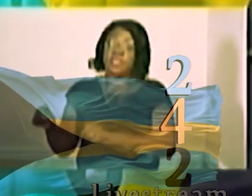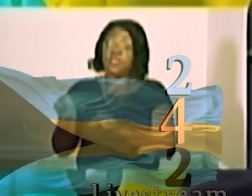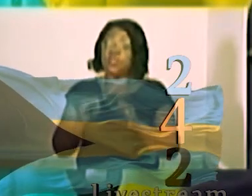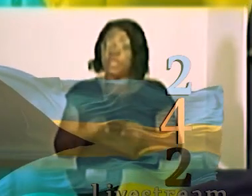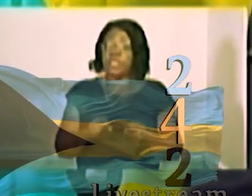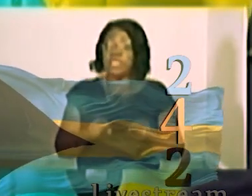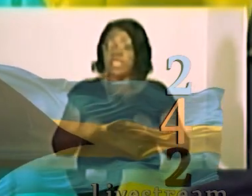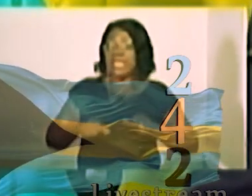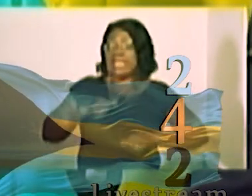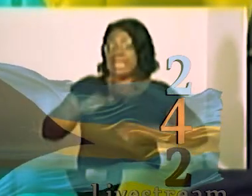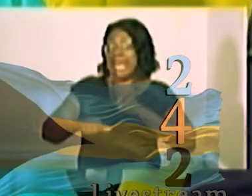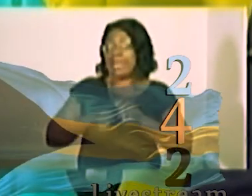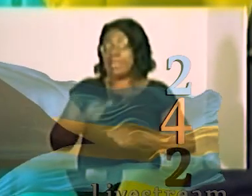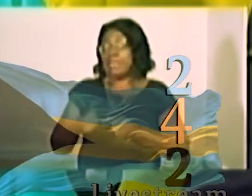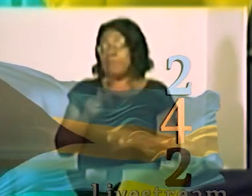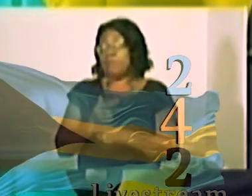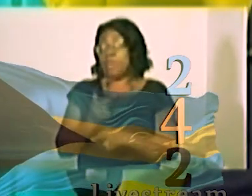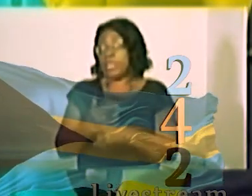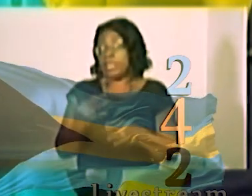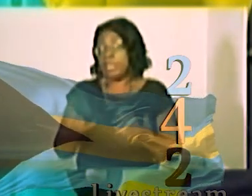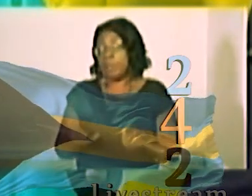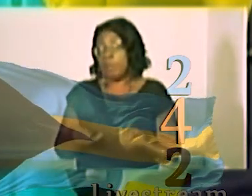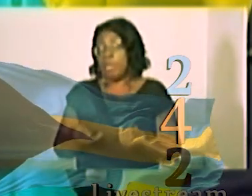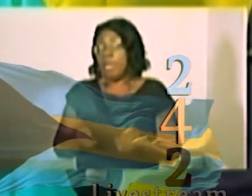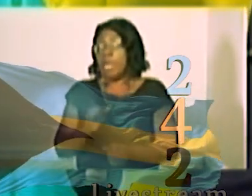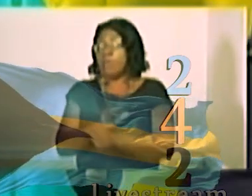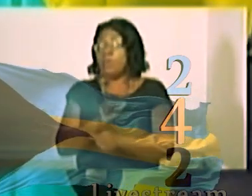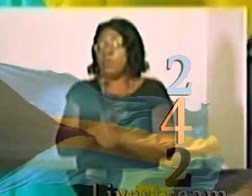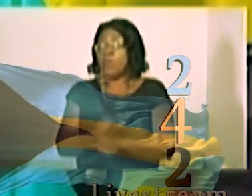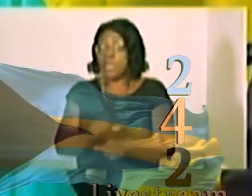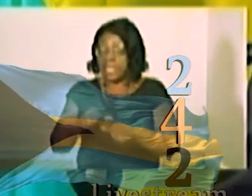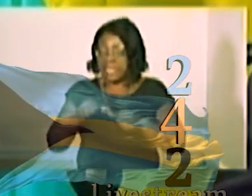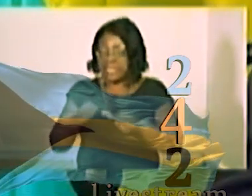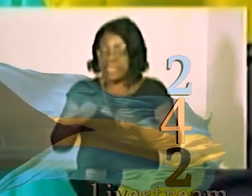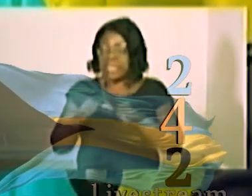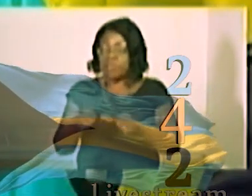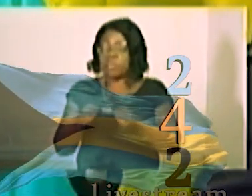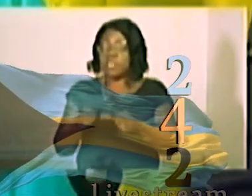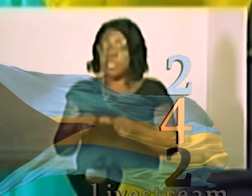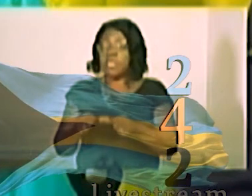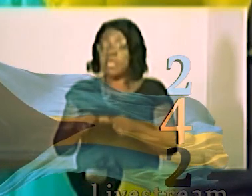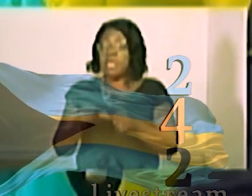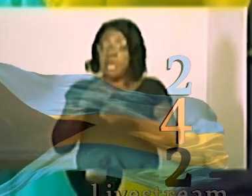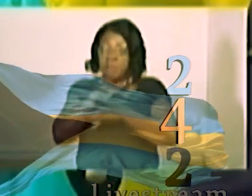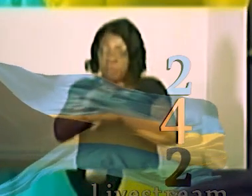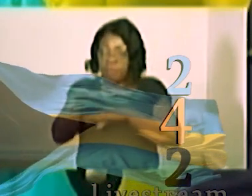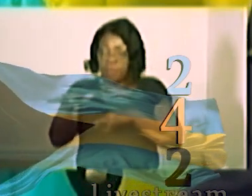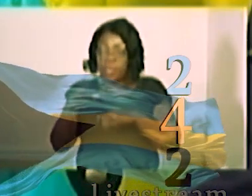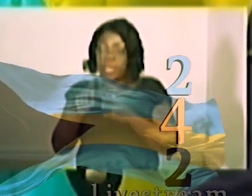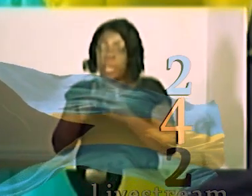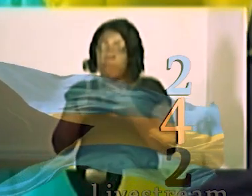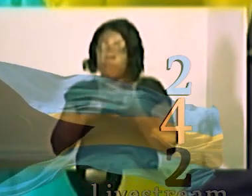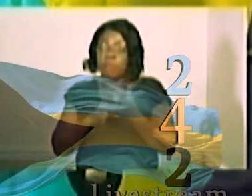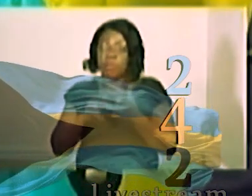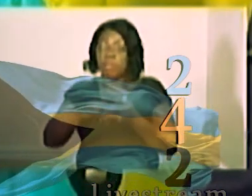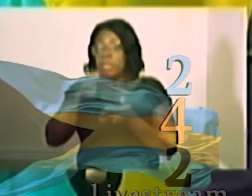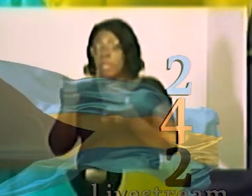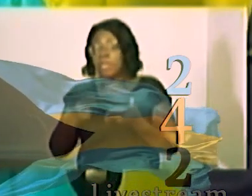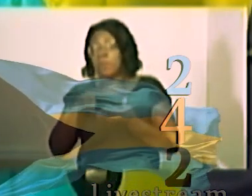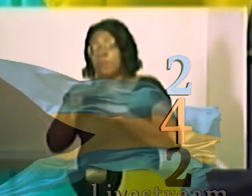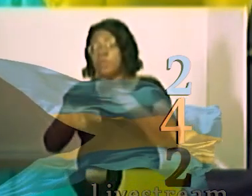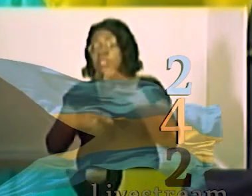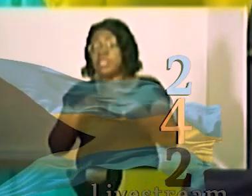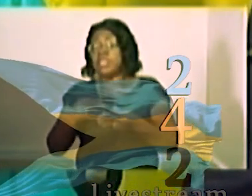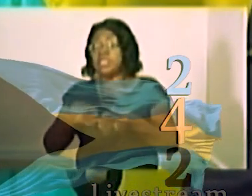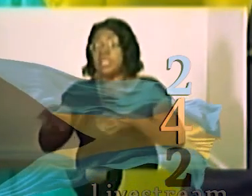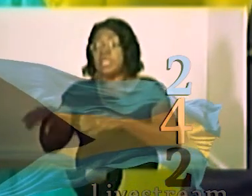fluid, and we're working continuously as to, inclusive of reviewing other protocols or other procedures that are